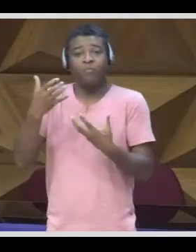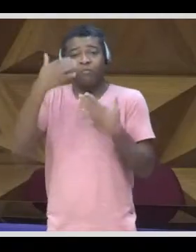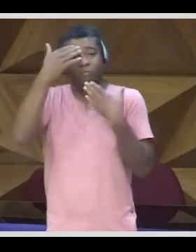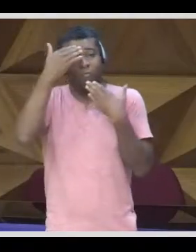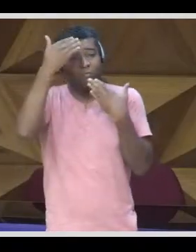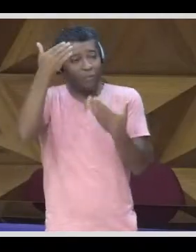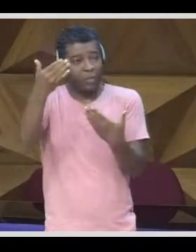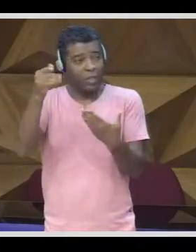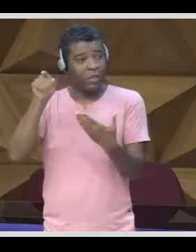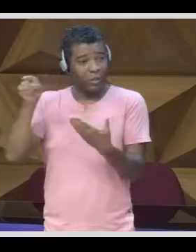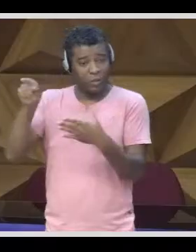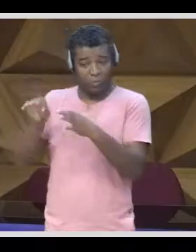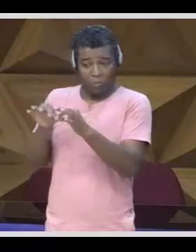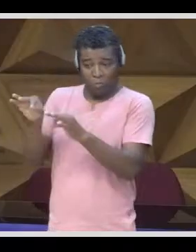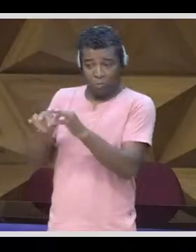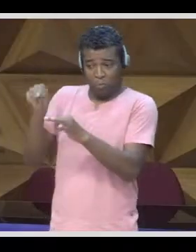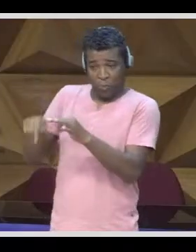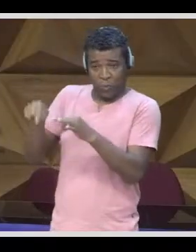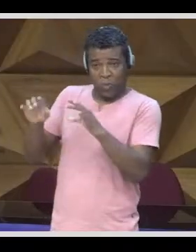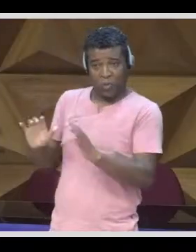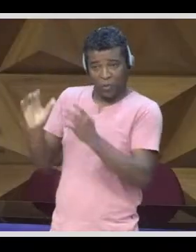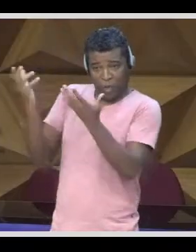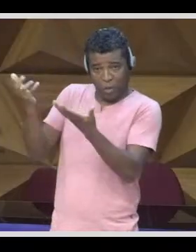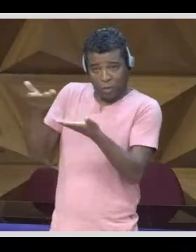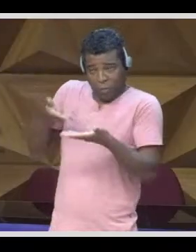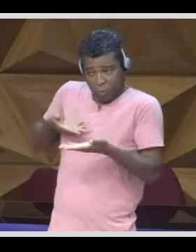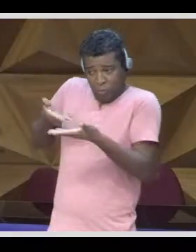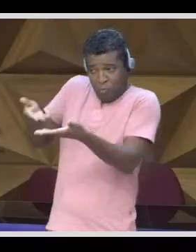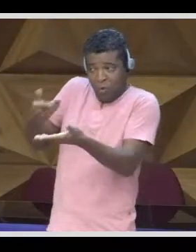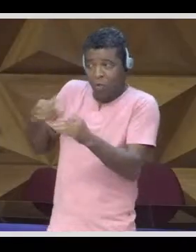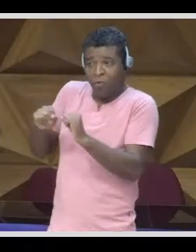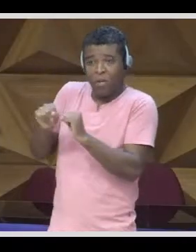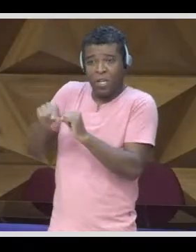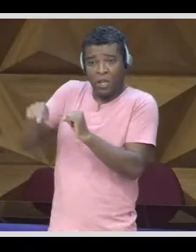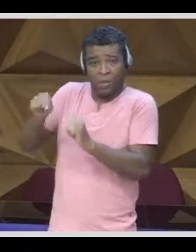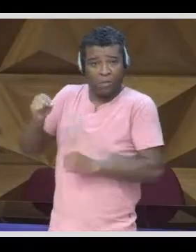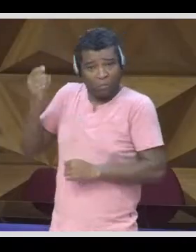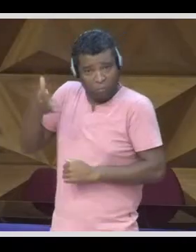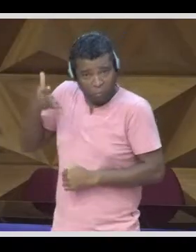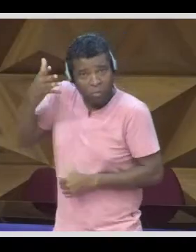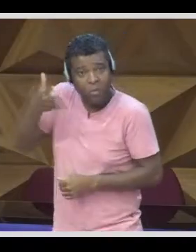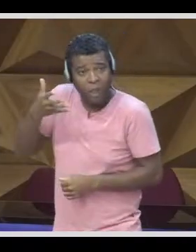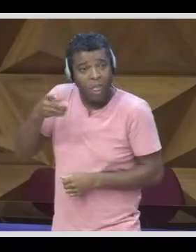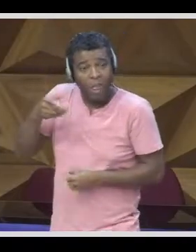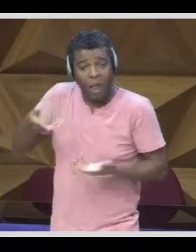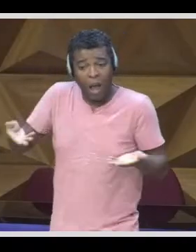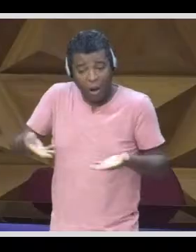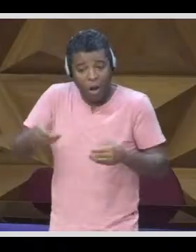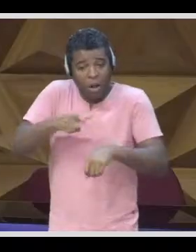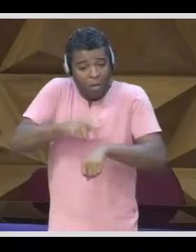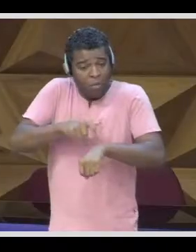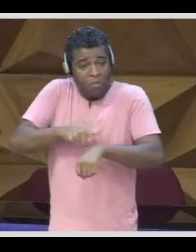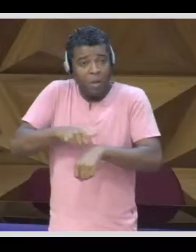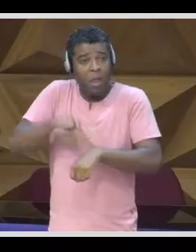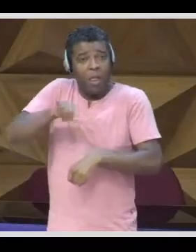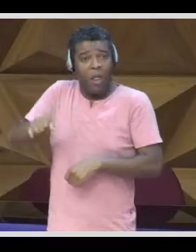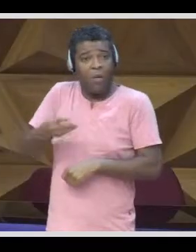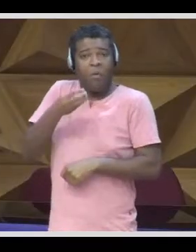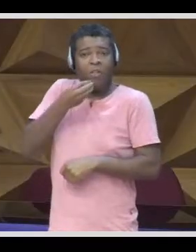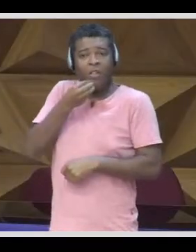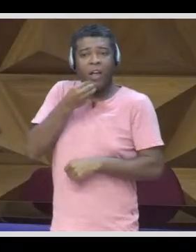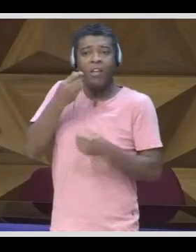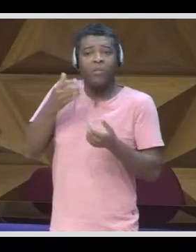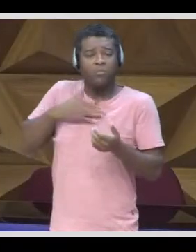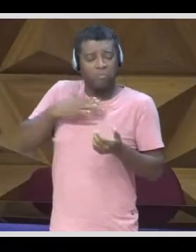to give this talk, for the opportunity to talk about a bit of my research to this community. As said, it's about